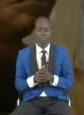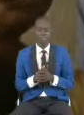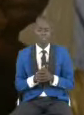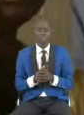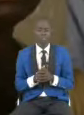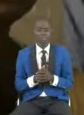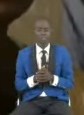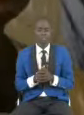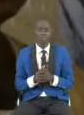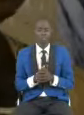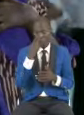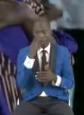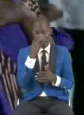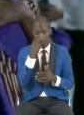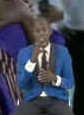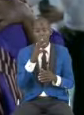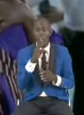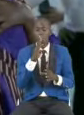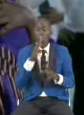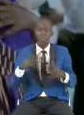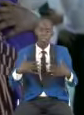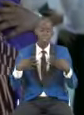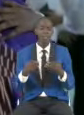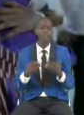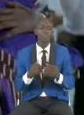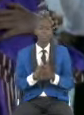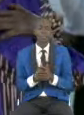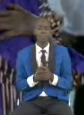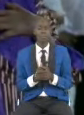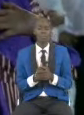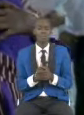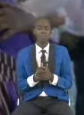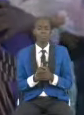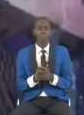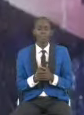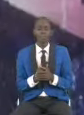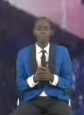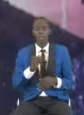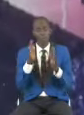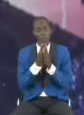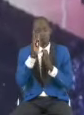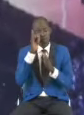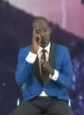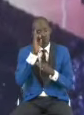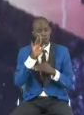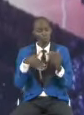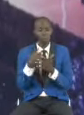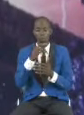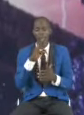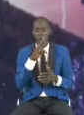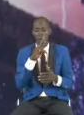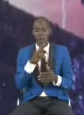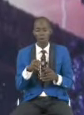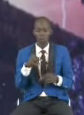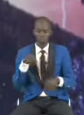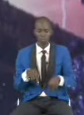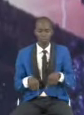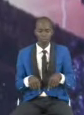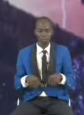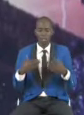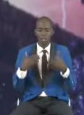Blindness, be healed. And I pray for those who are lame, having